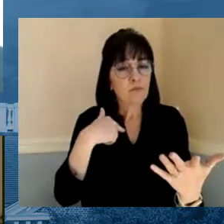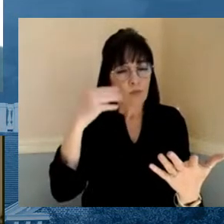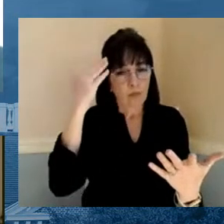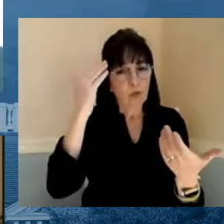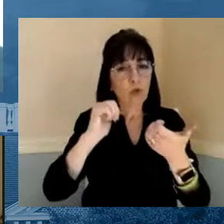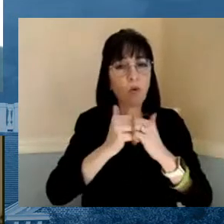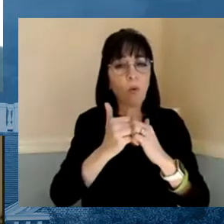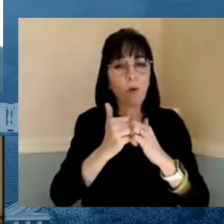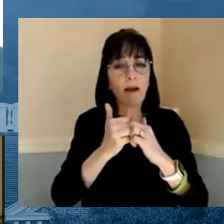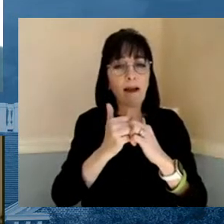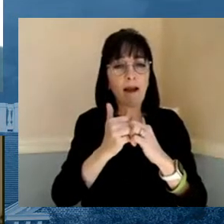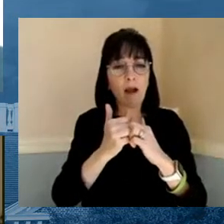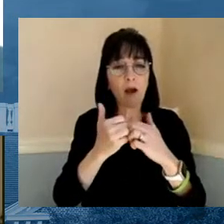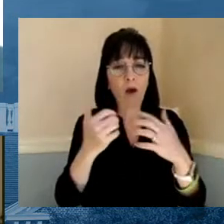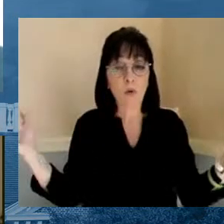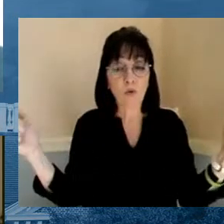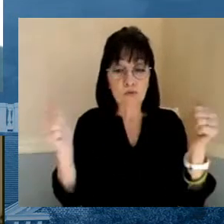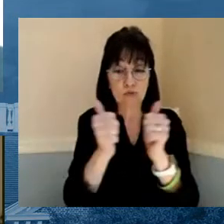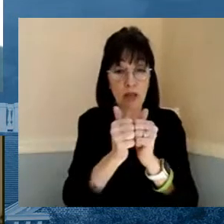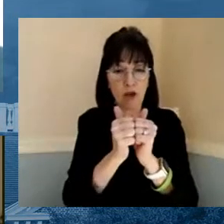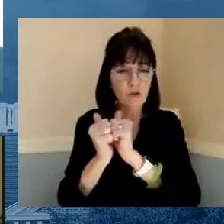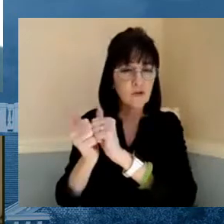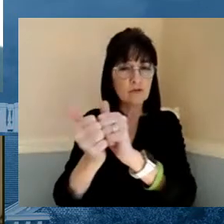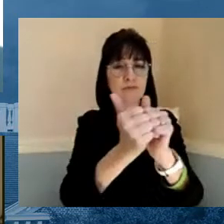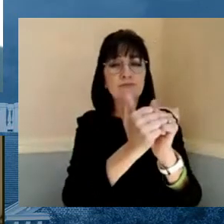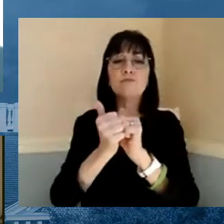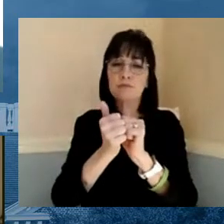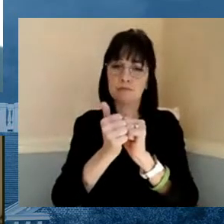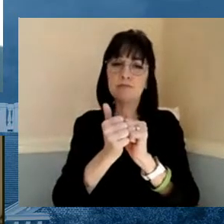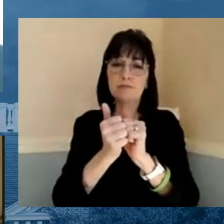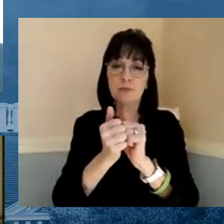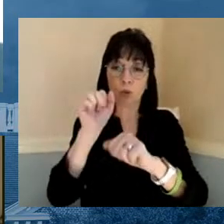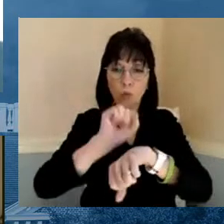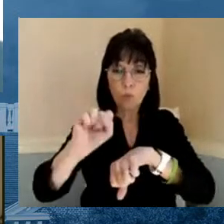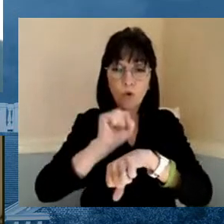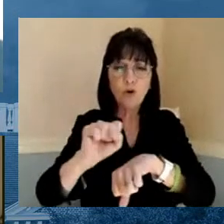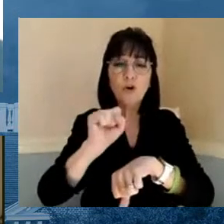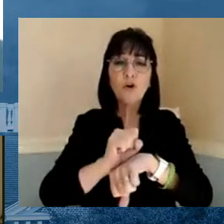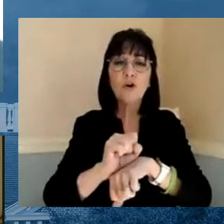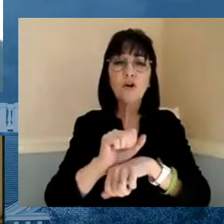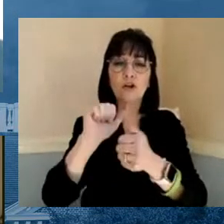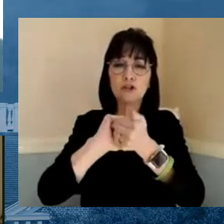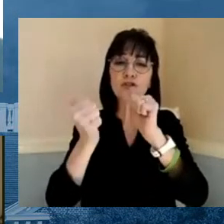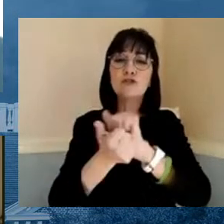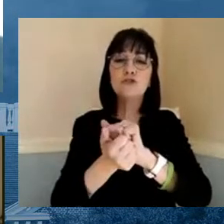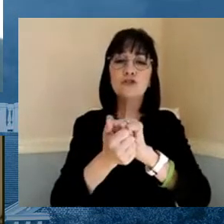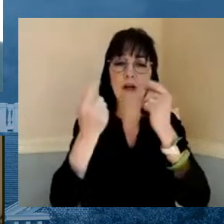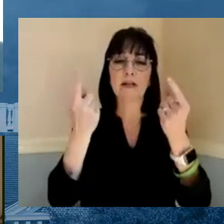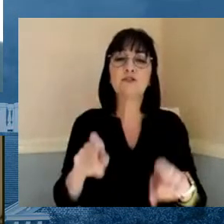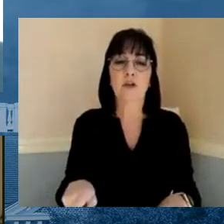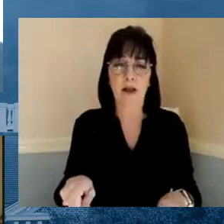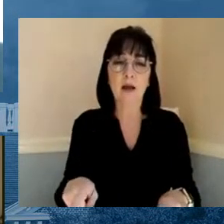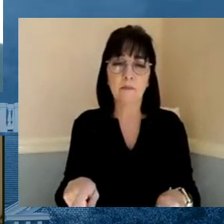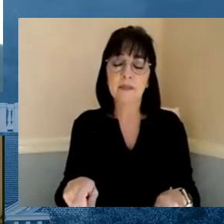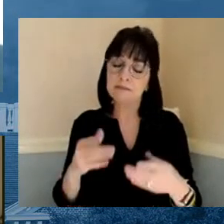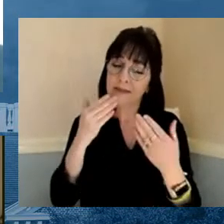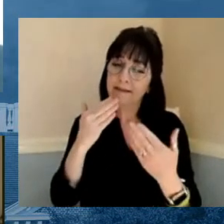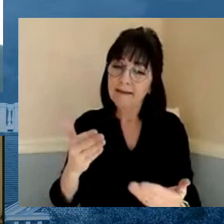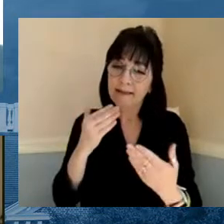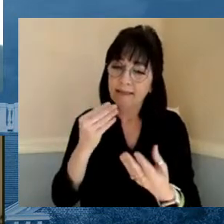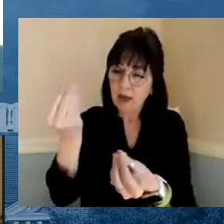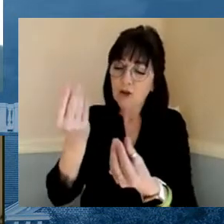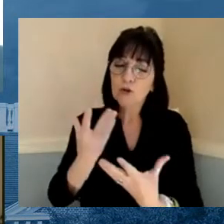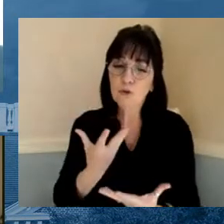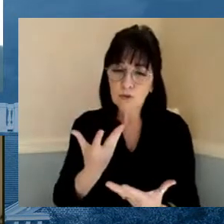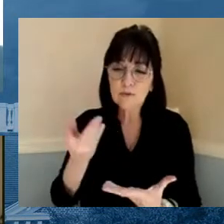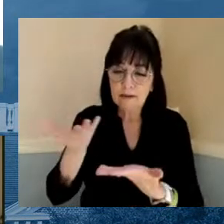create change. And I look forward to that. So again, thank you for allowing us to have the opportunity to share a few words. Thank you for allowing me